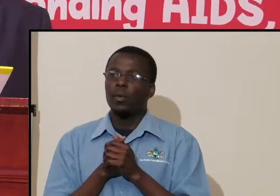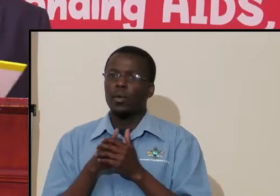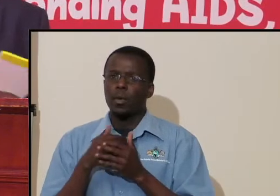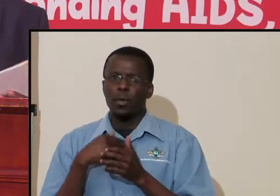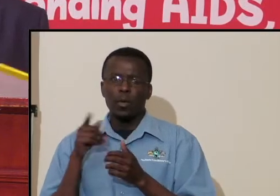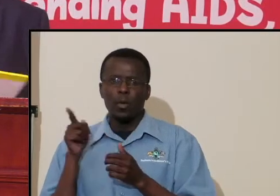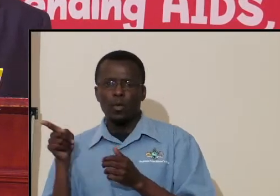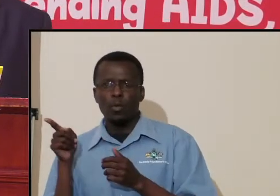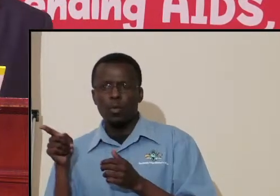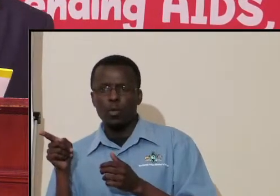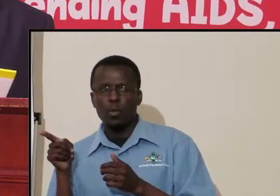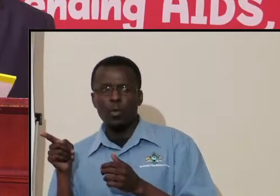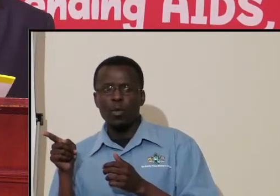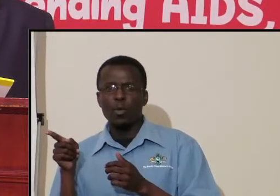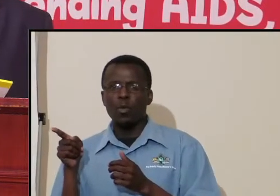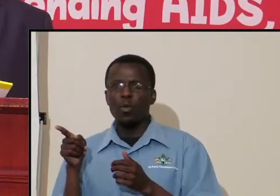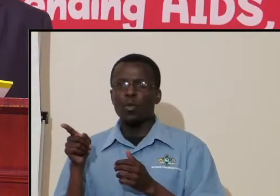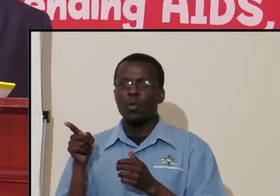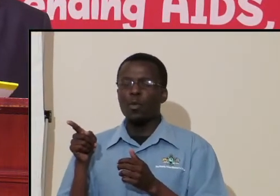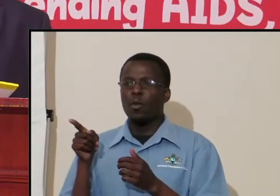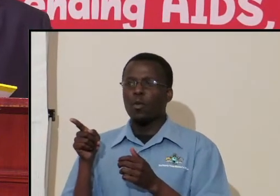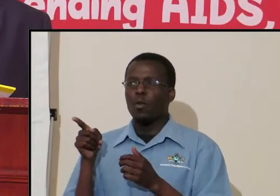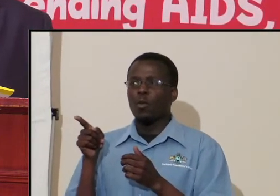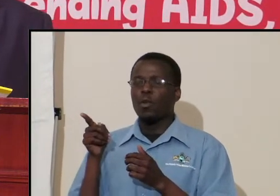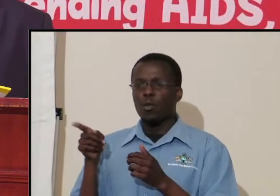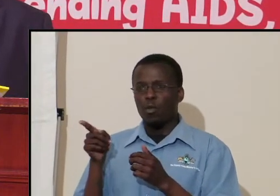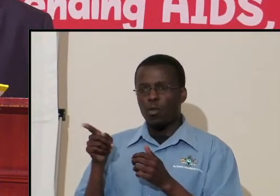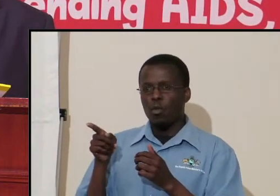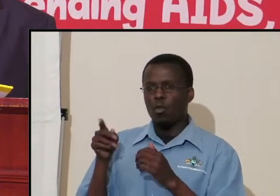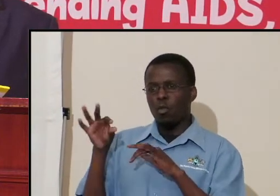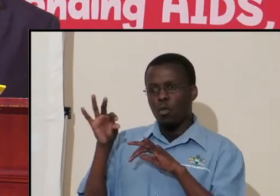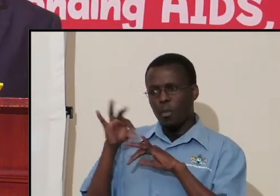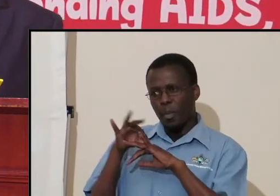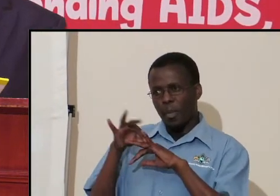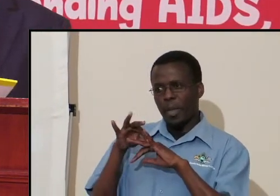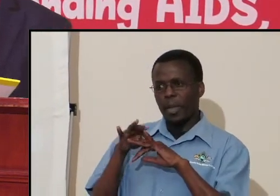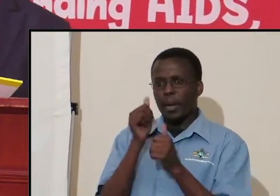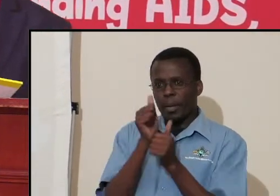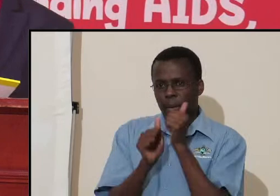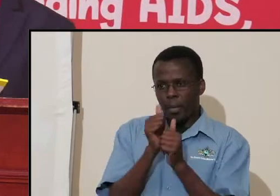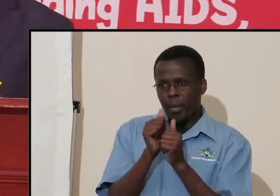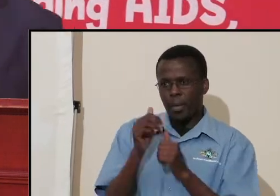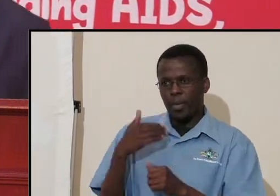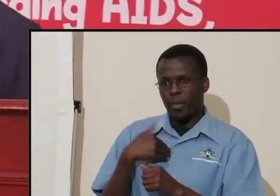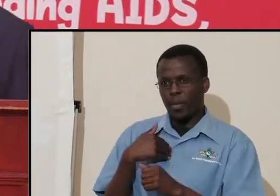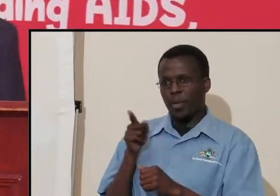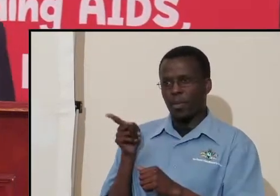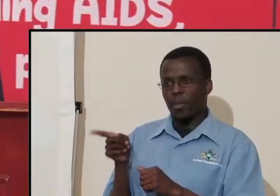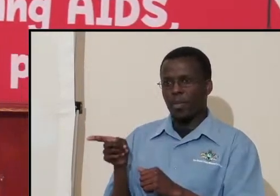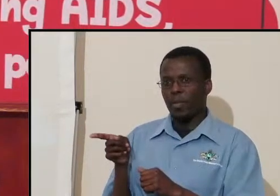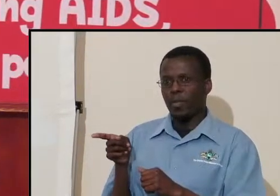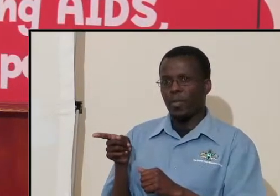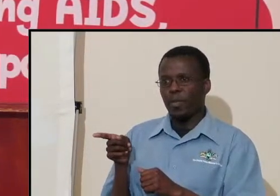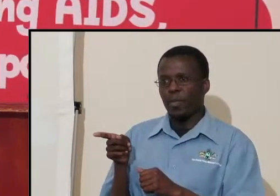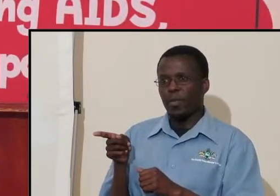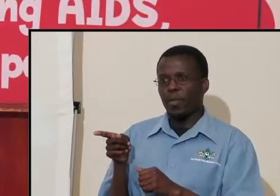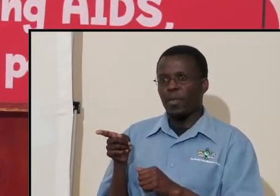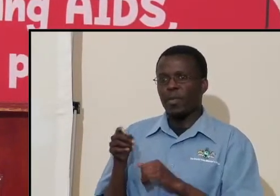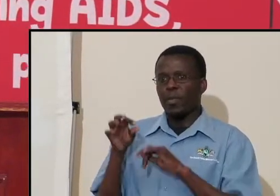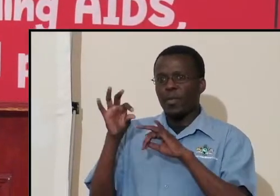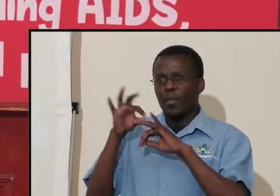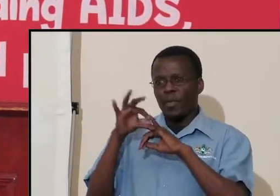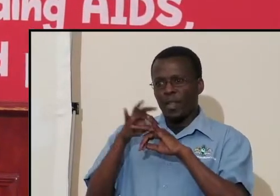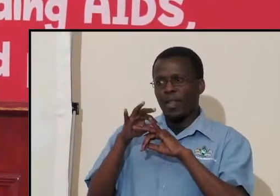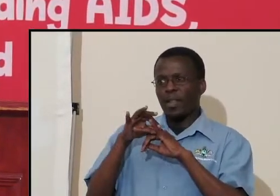scone. I don't know in English how to put it. My sister-in-law. She is the wife to my